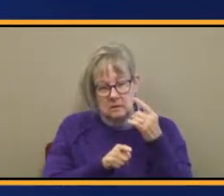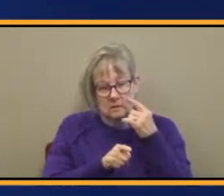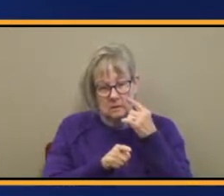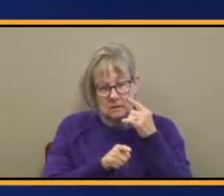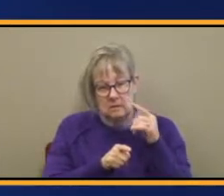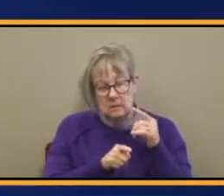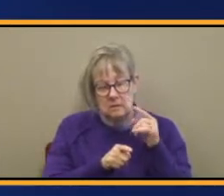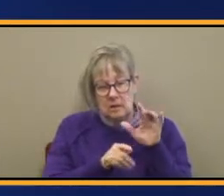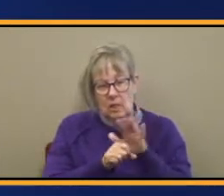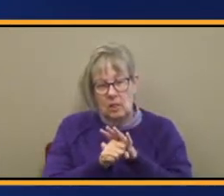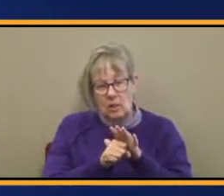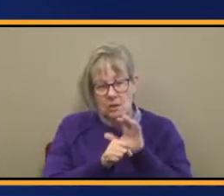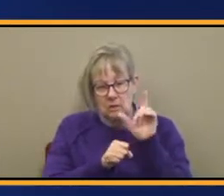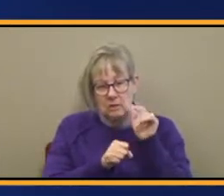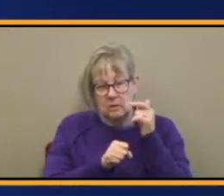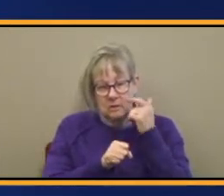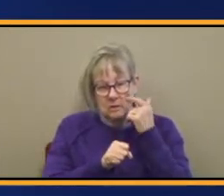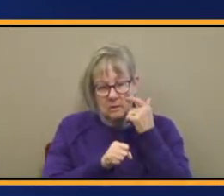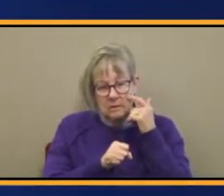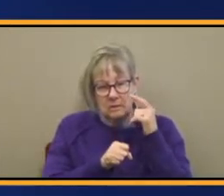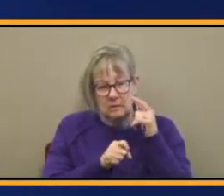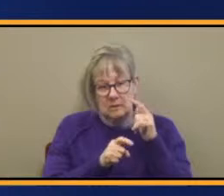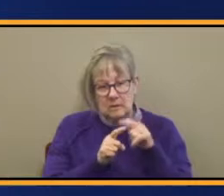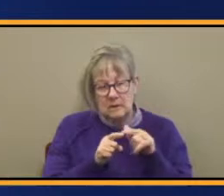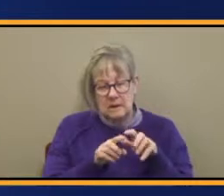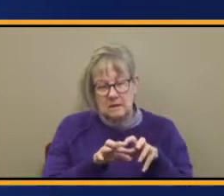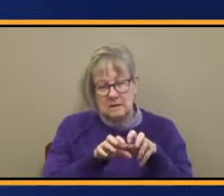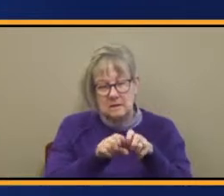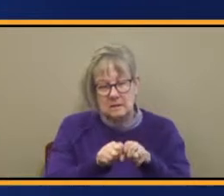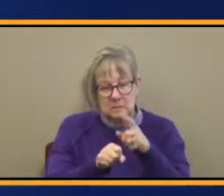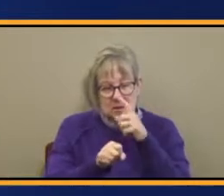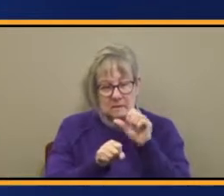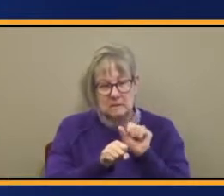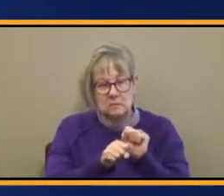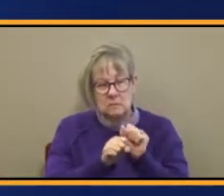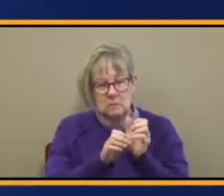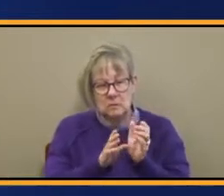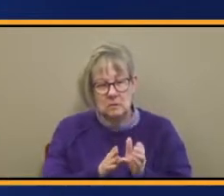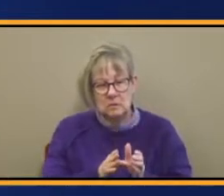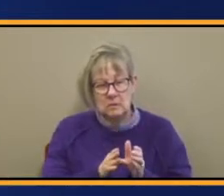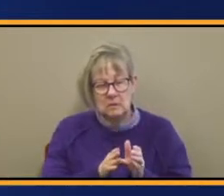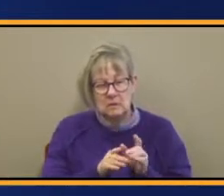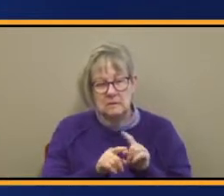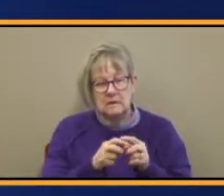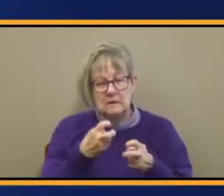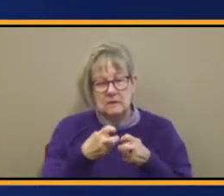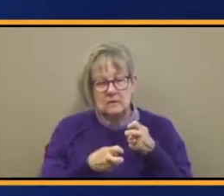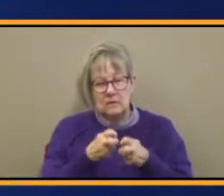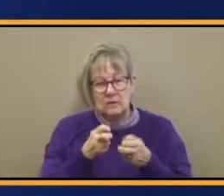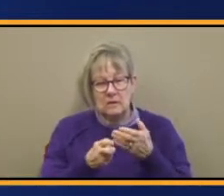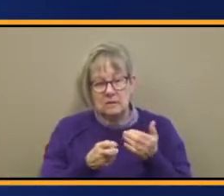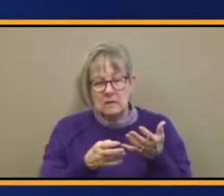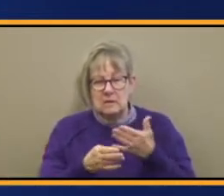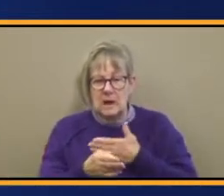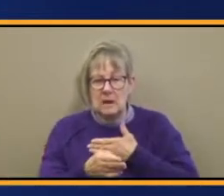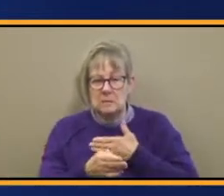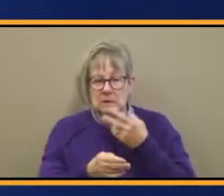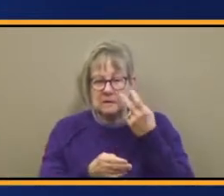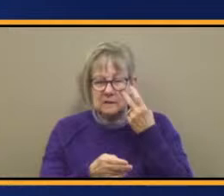government entities just can't tackle because there's so many employees and it's a difficult thing. And so I'm happy to see